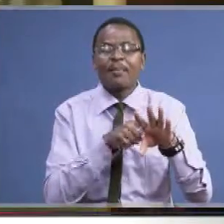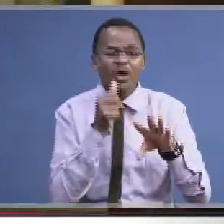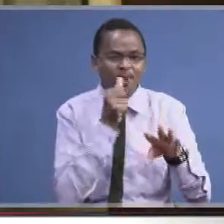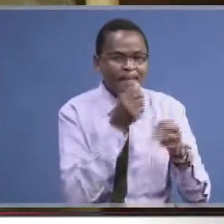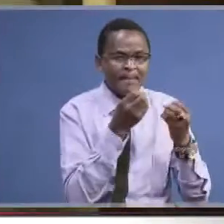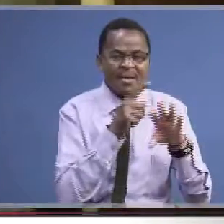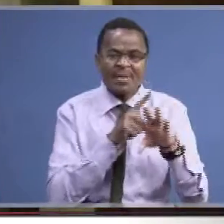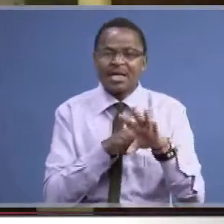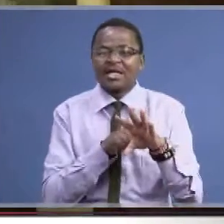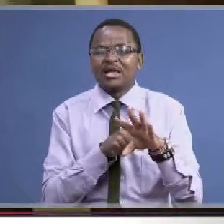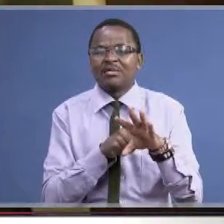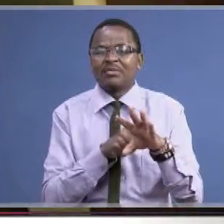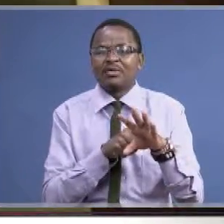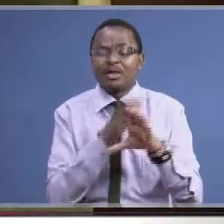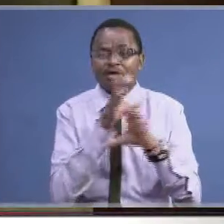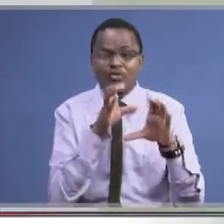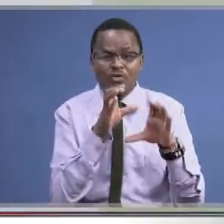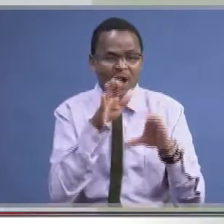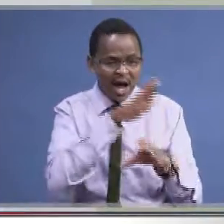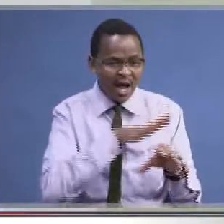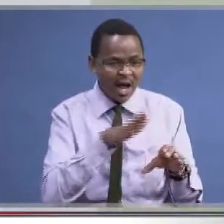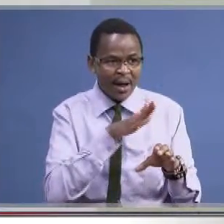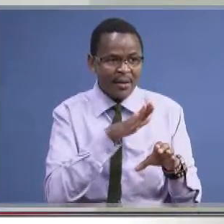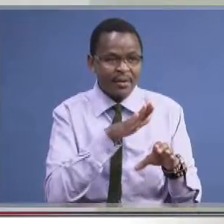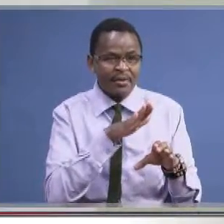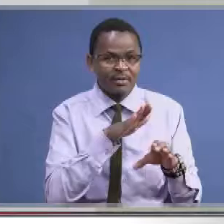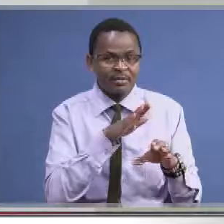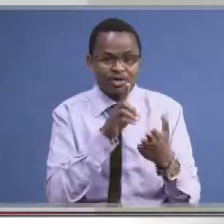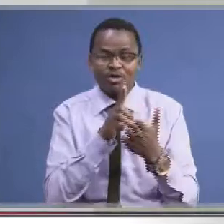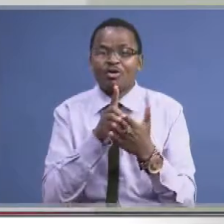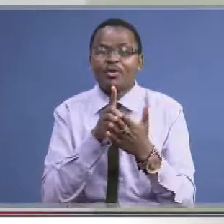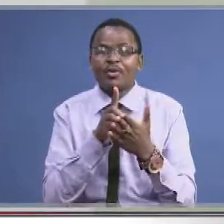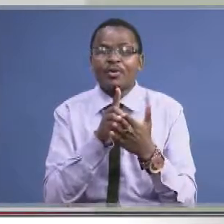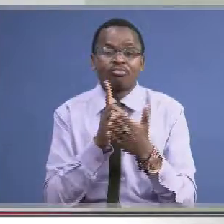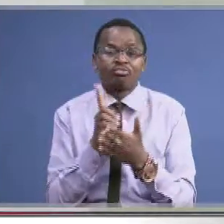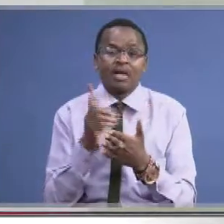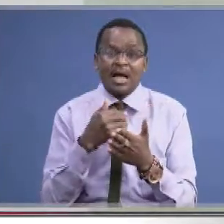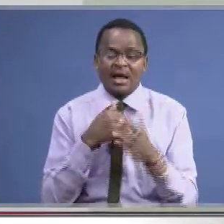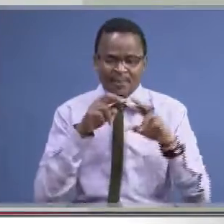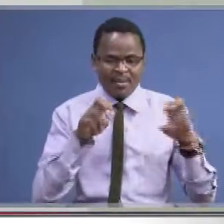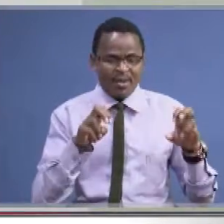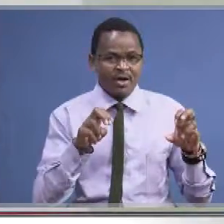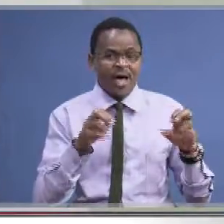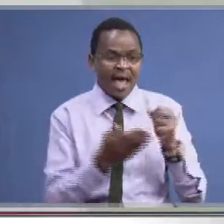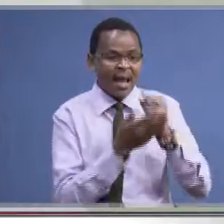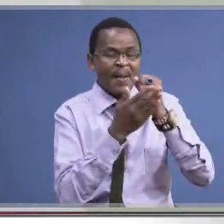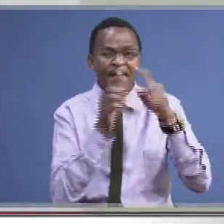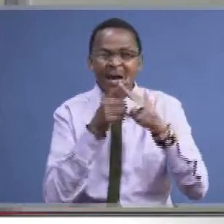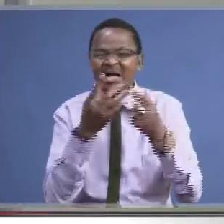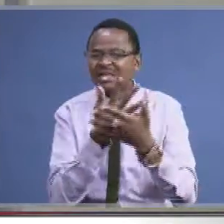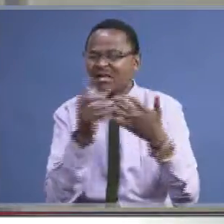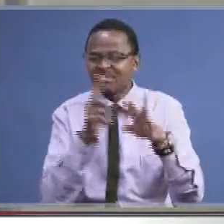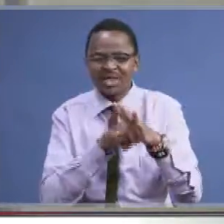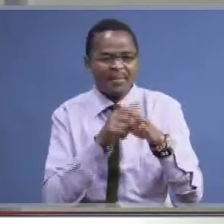many a times turning to the closest doctor around, Dr. Google. Dr. Google has been of help, but sometimes it has